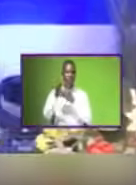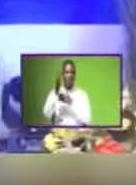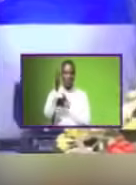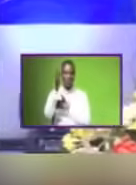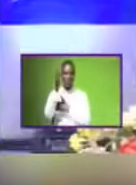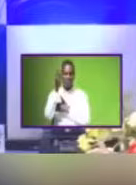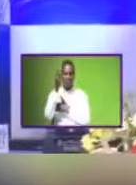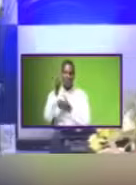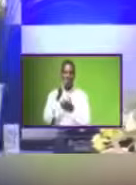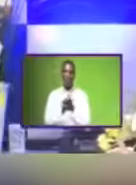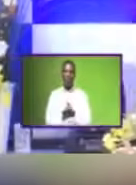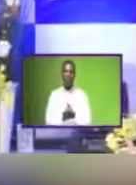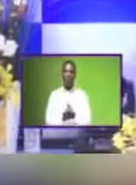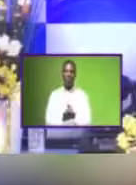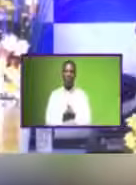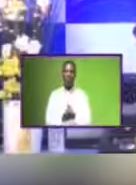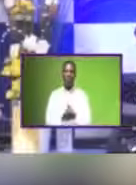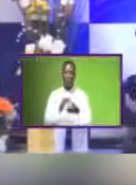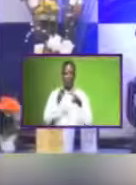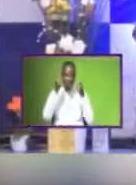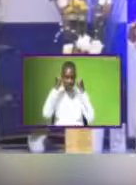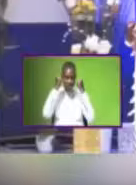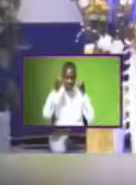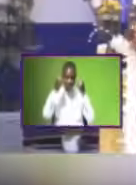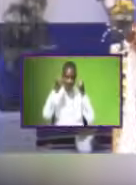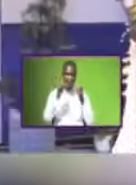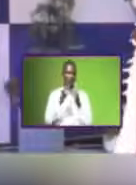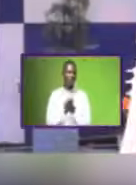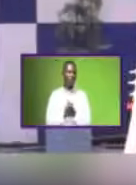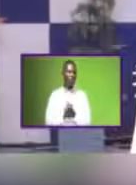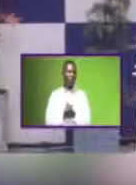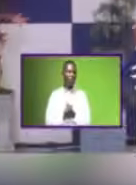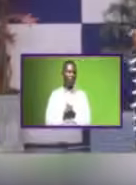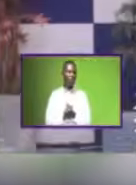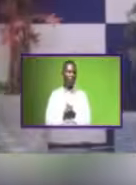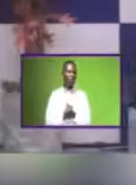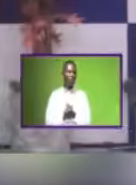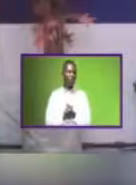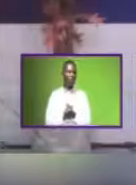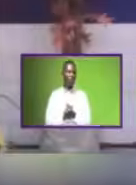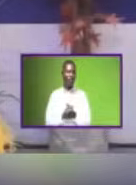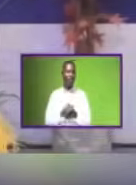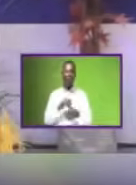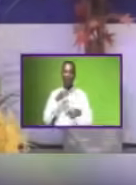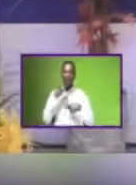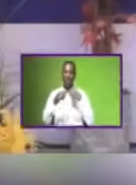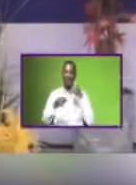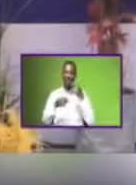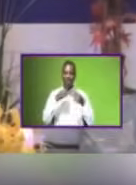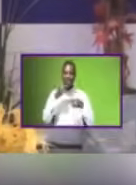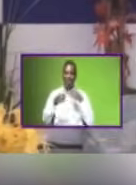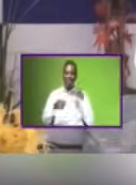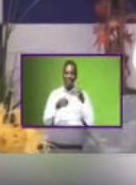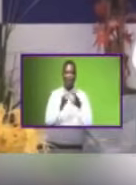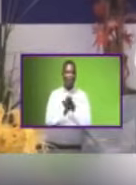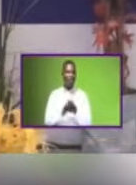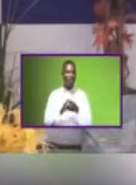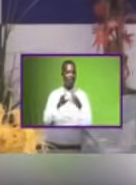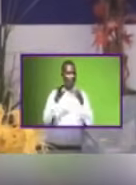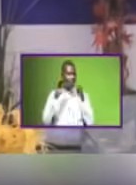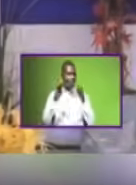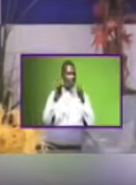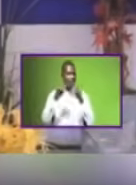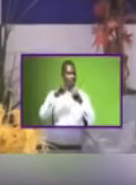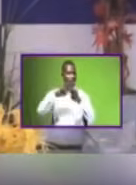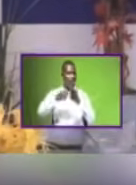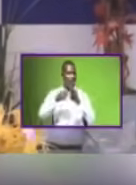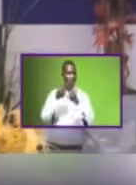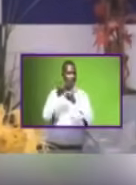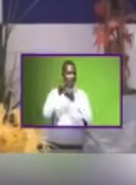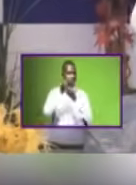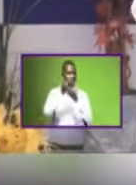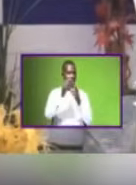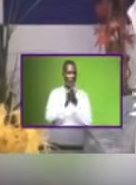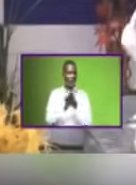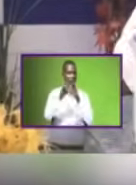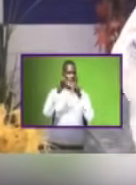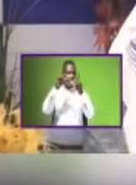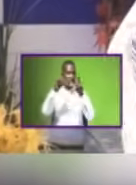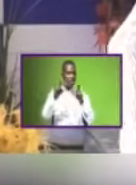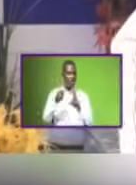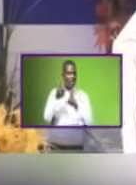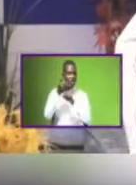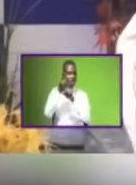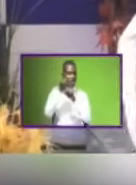in Naho. Ya can't send Chania, I shall say, few hours so. What do you check a while,